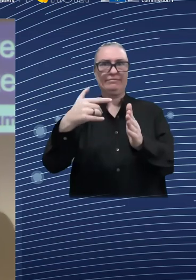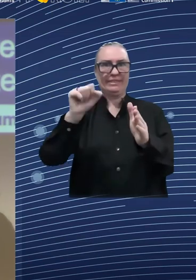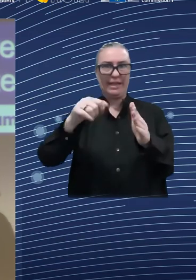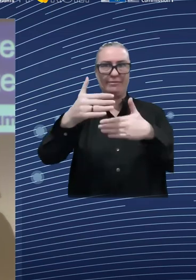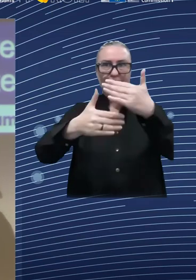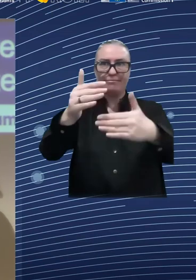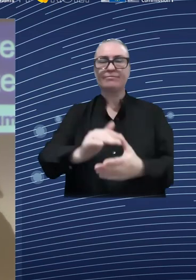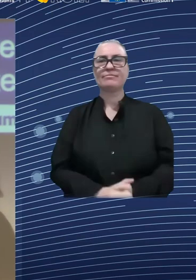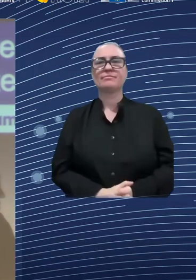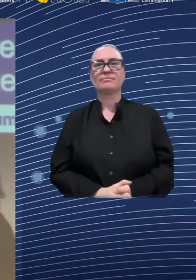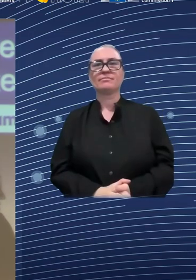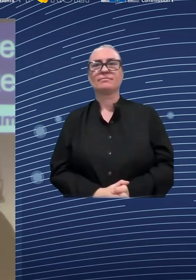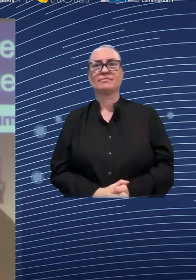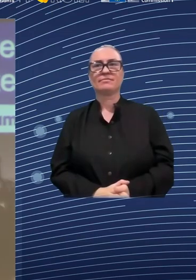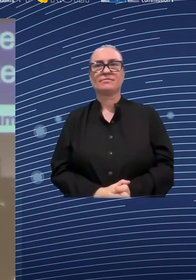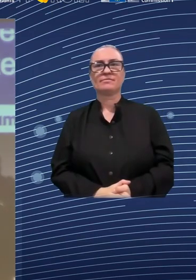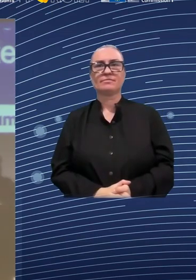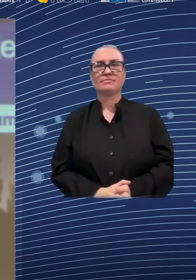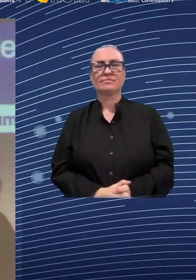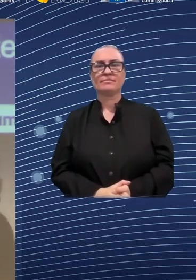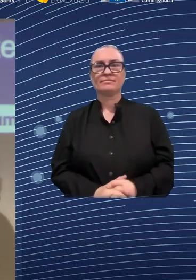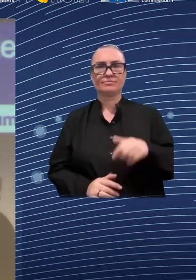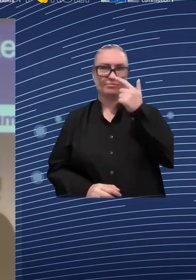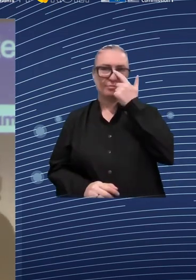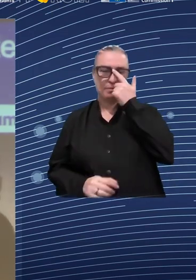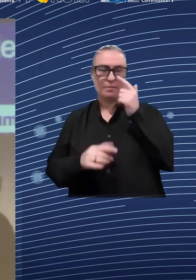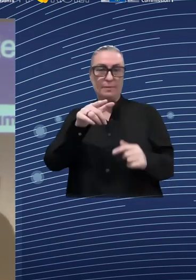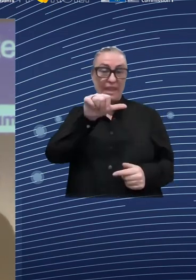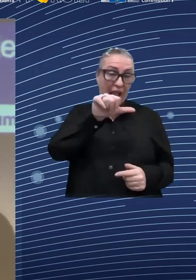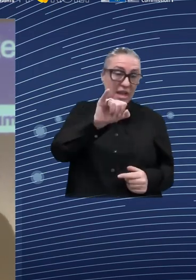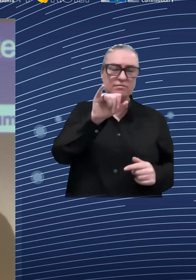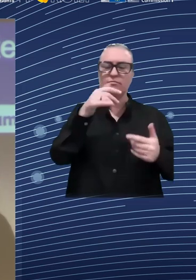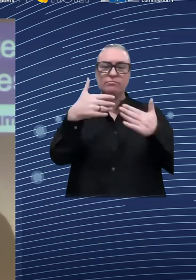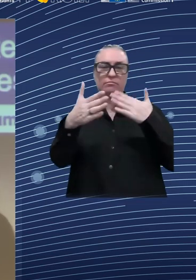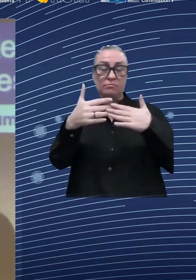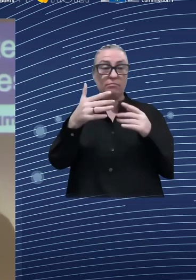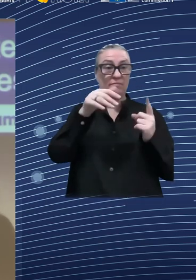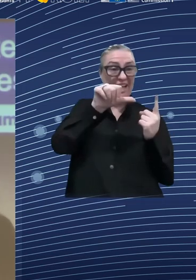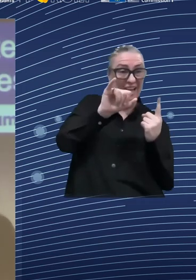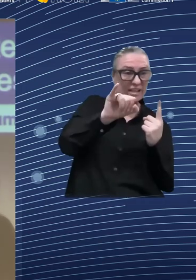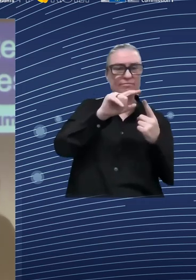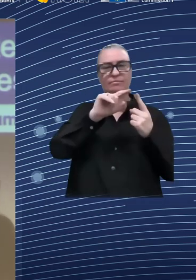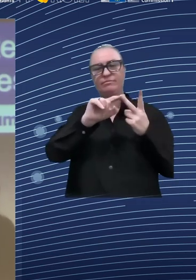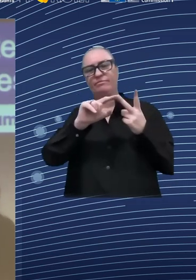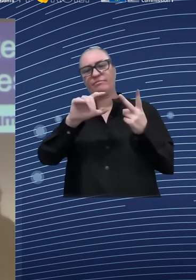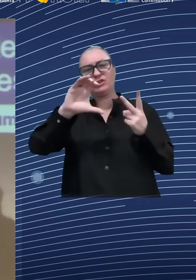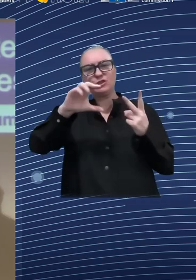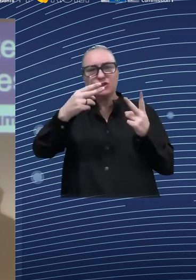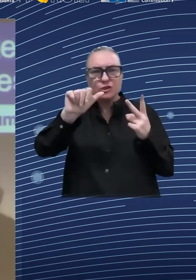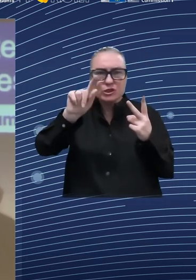really guided in these courses, and they are not changing so fast. And also, what is maybe